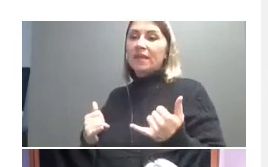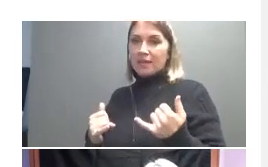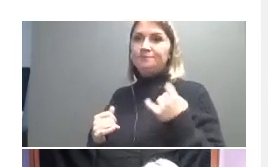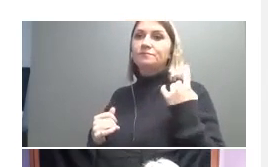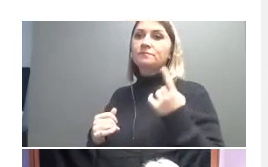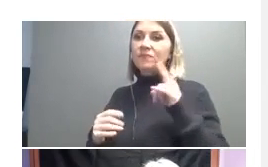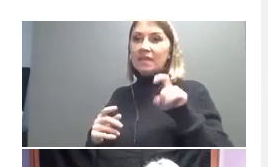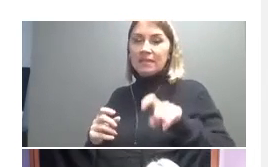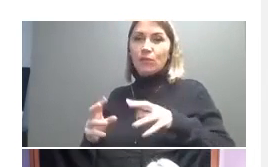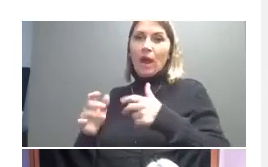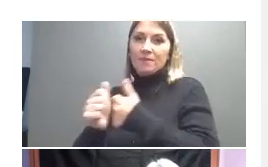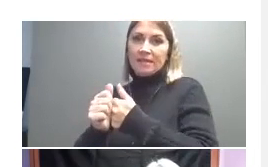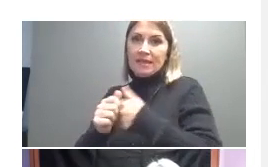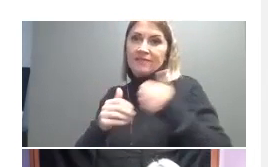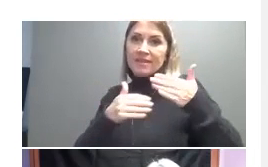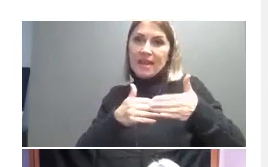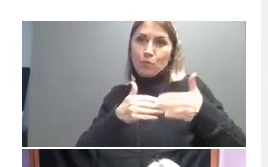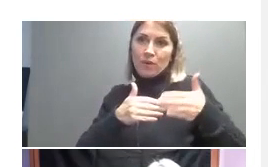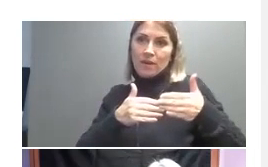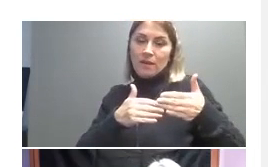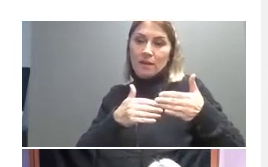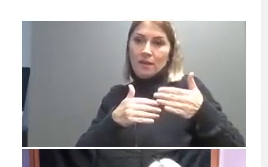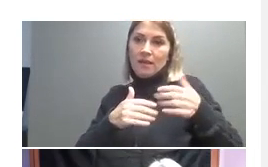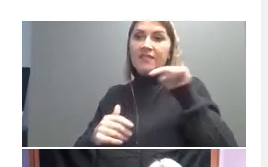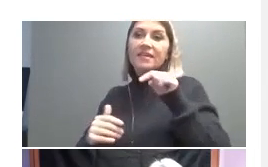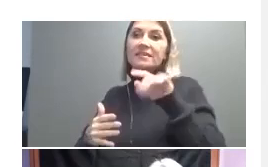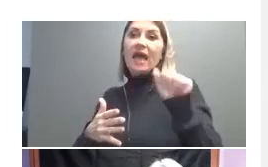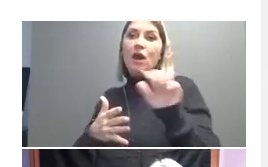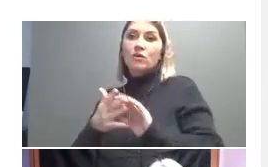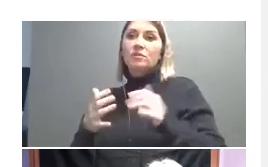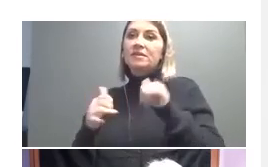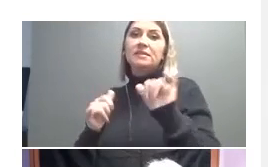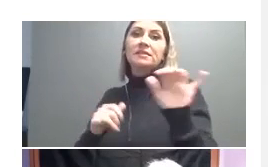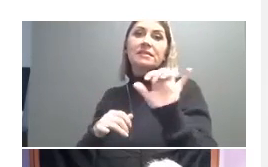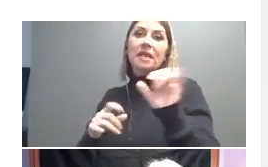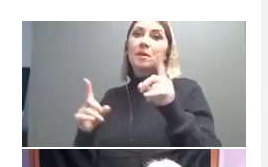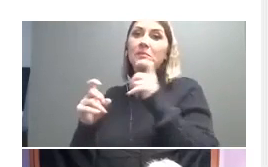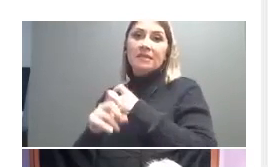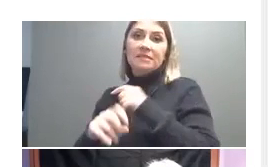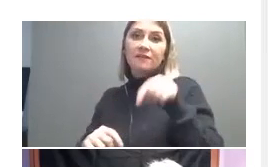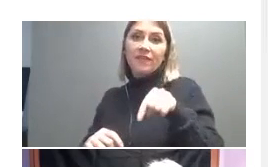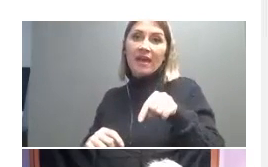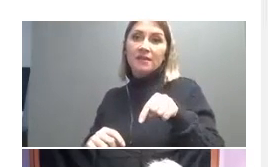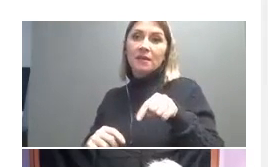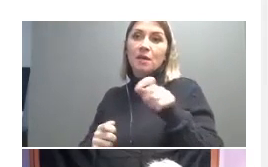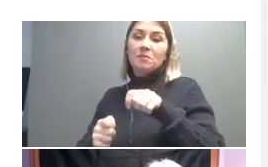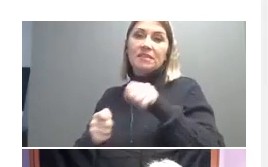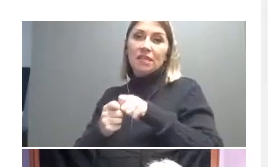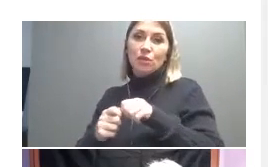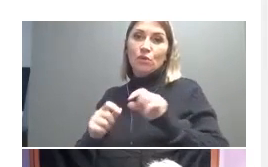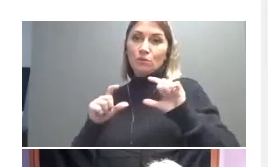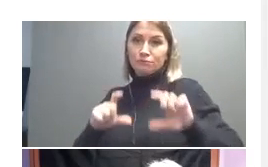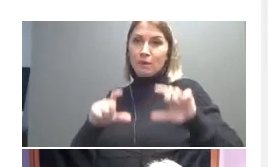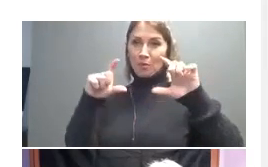to update their neighboring vertices. This algorithm is still the same complexity as this particular way we look at it